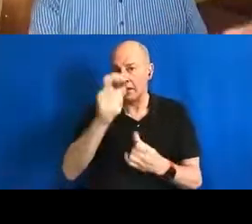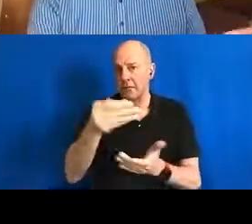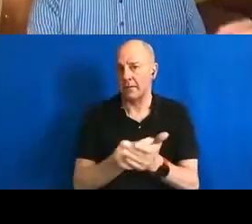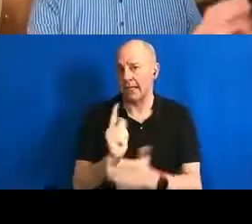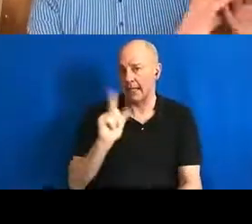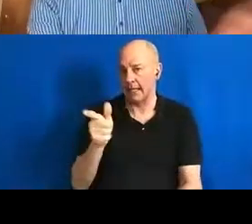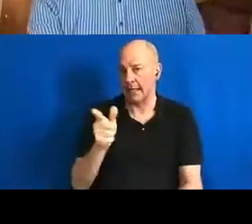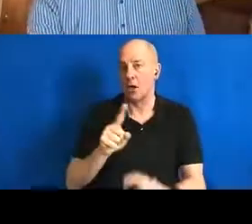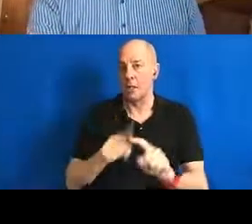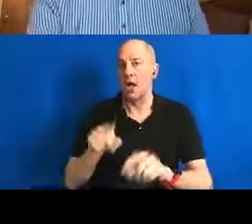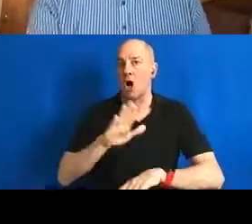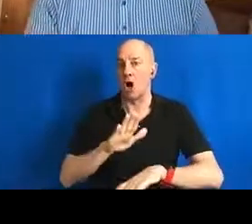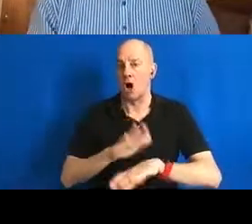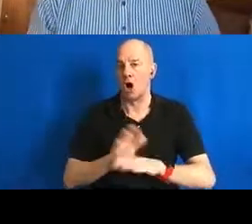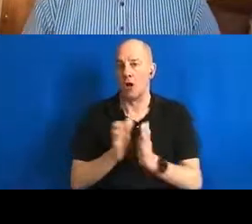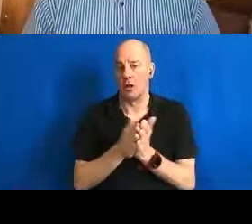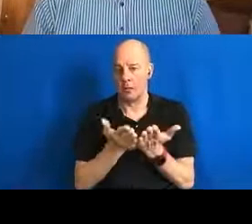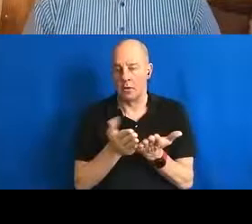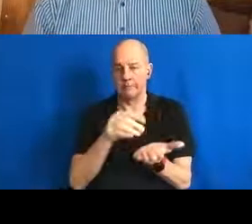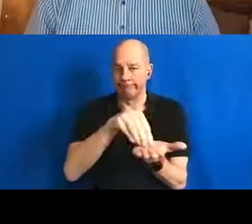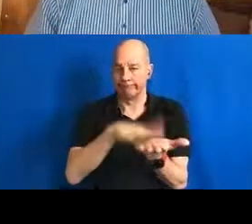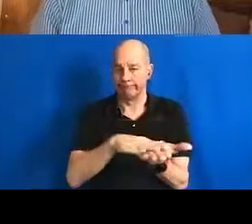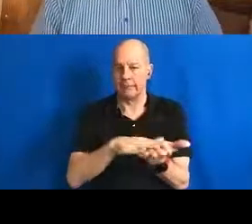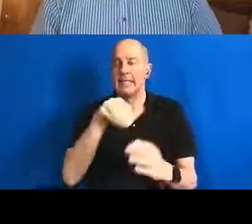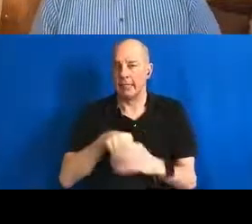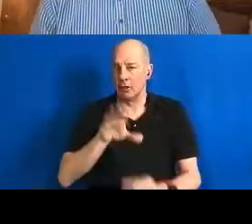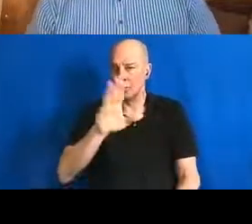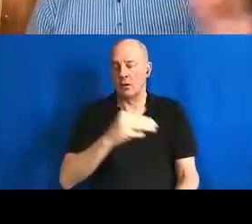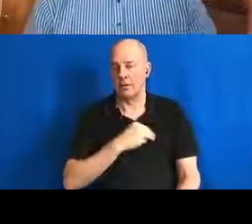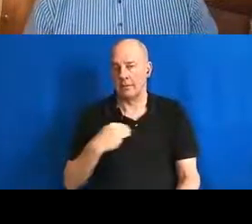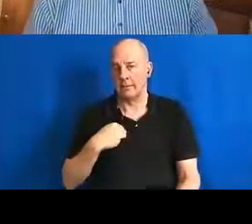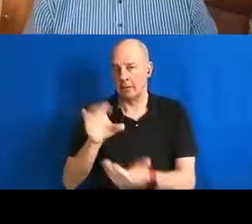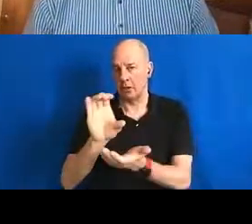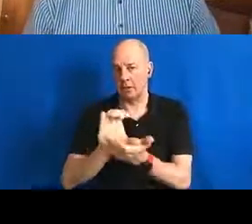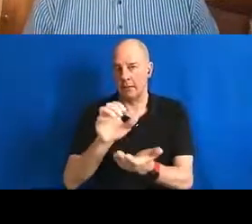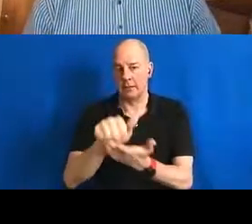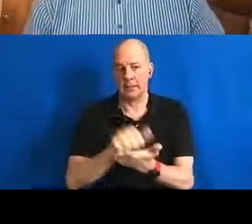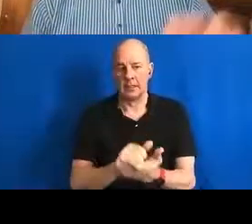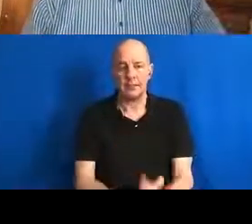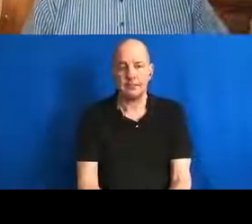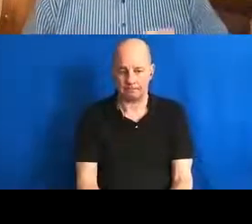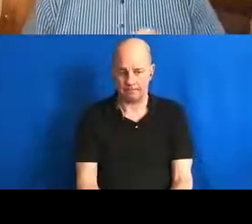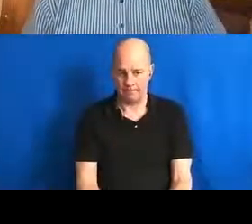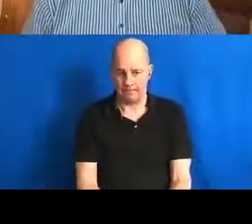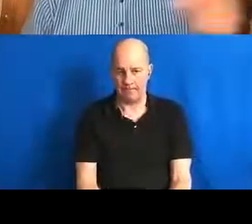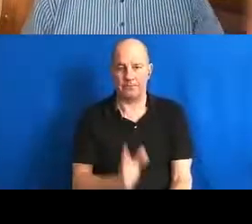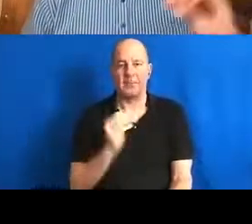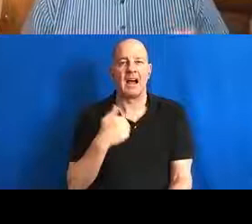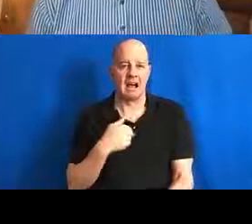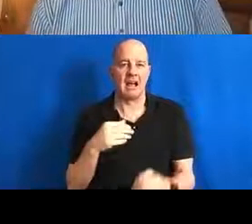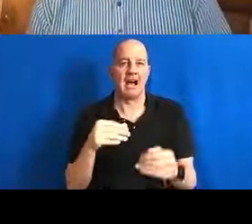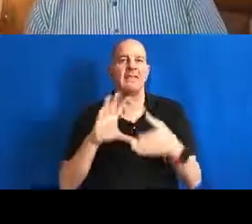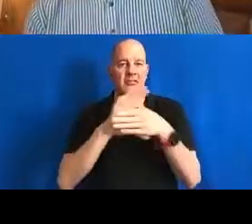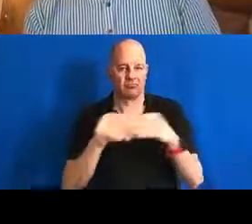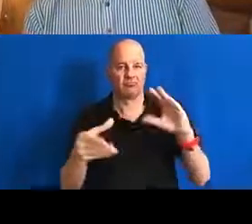the books. We're going to put this money into your member capital account. And I'm going to go through a little story to show you how this works. So I'm just